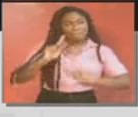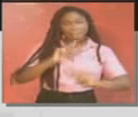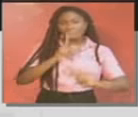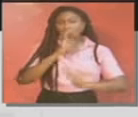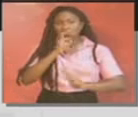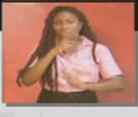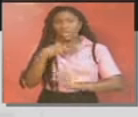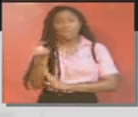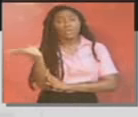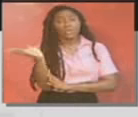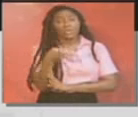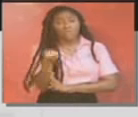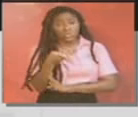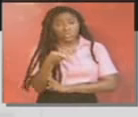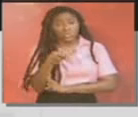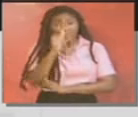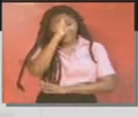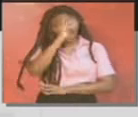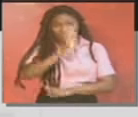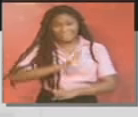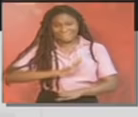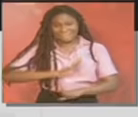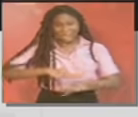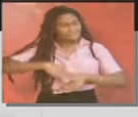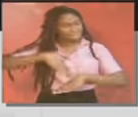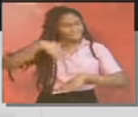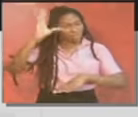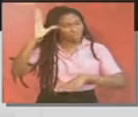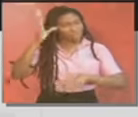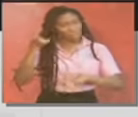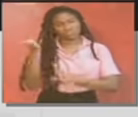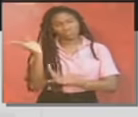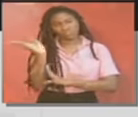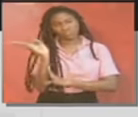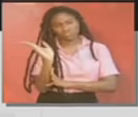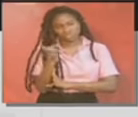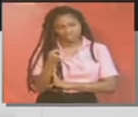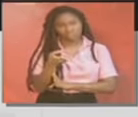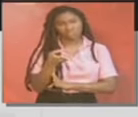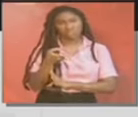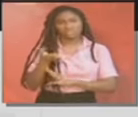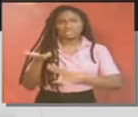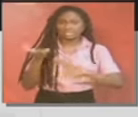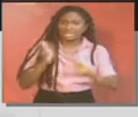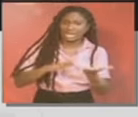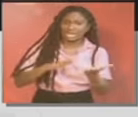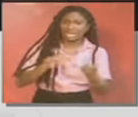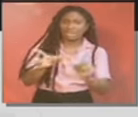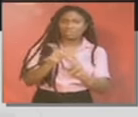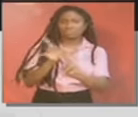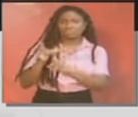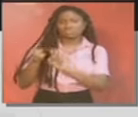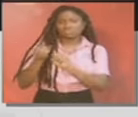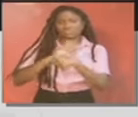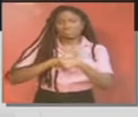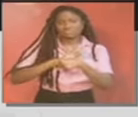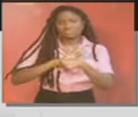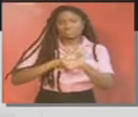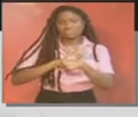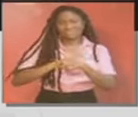outcomes, where men outnumber women by approximately a ratio of 3 to 1. So we have 73.9,